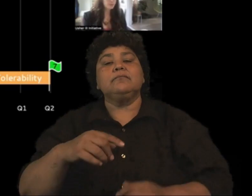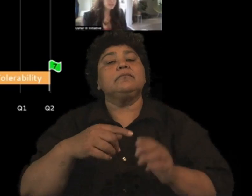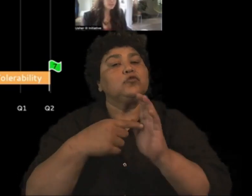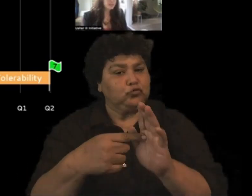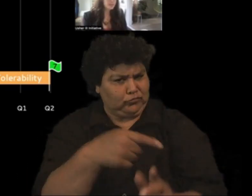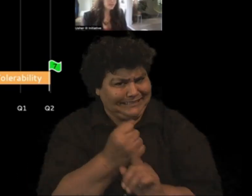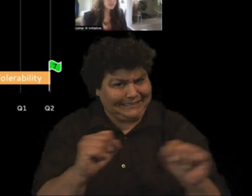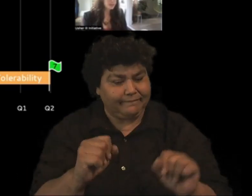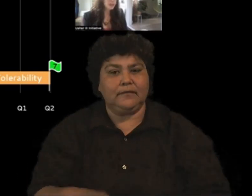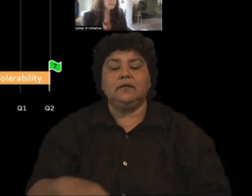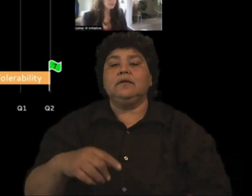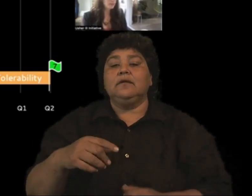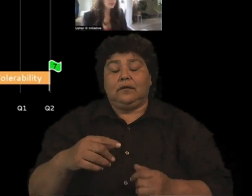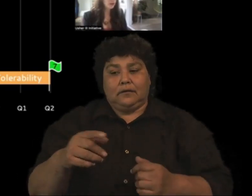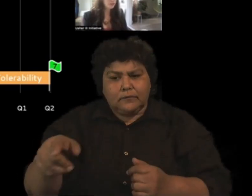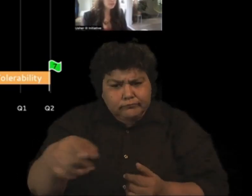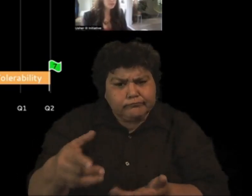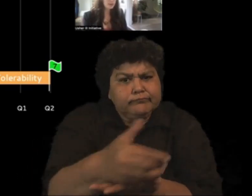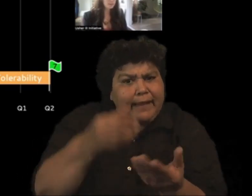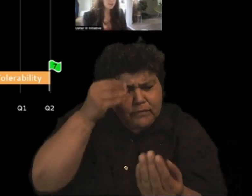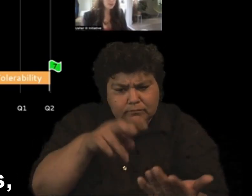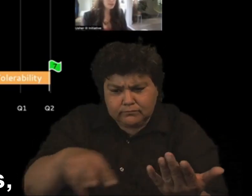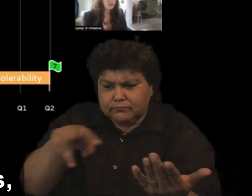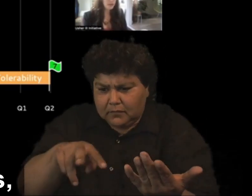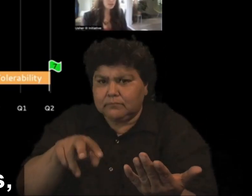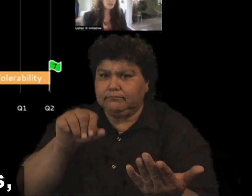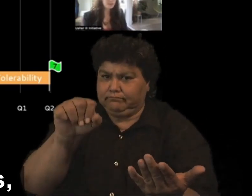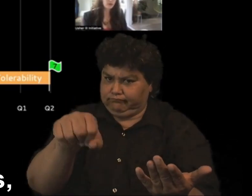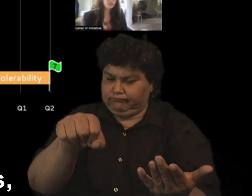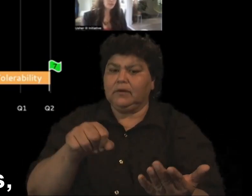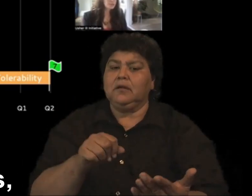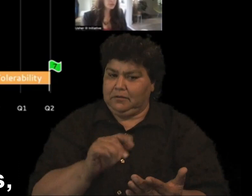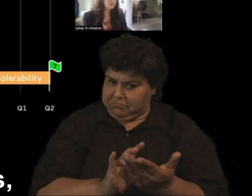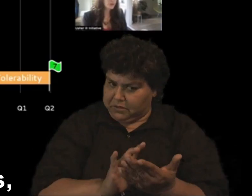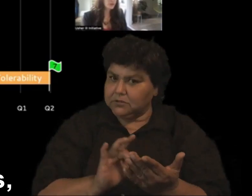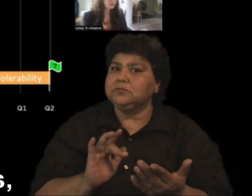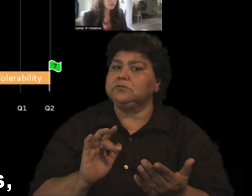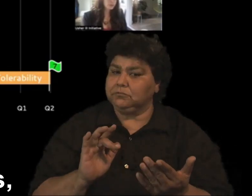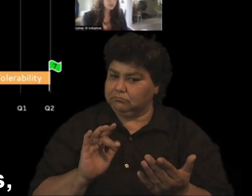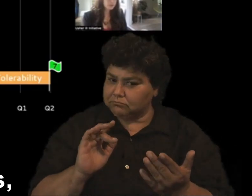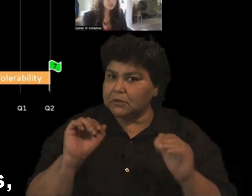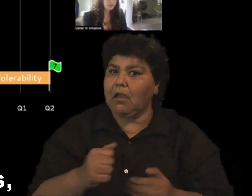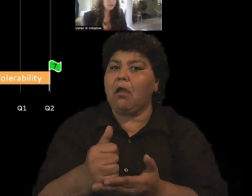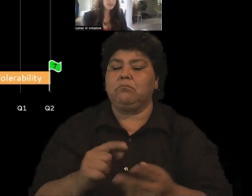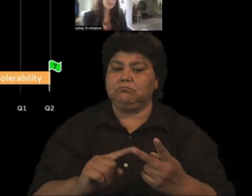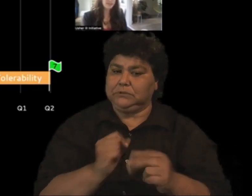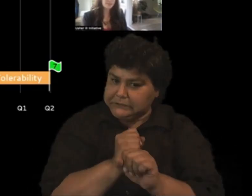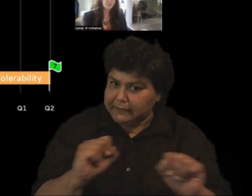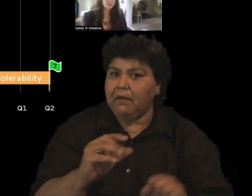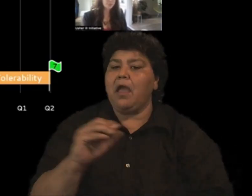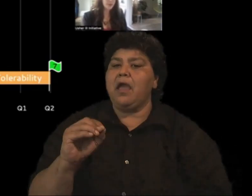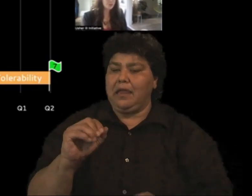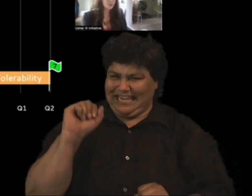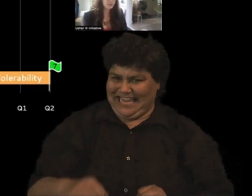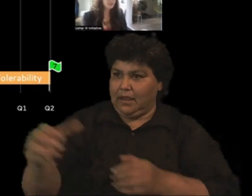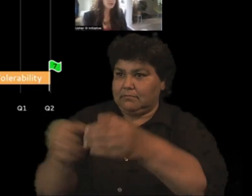our safety studies and provided confidence in our approach, as well as confirmation that a healthy volunteer study is acceptable for